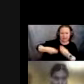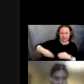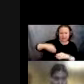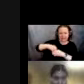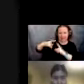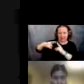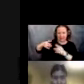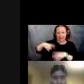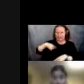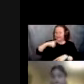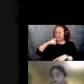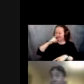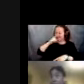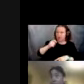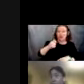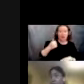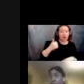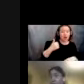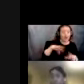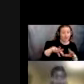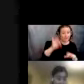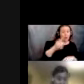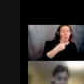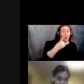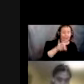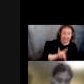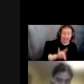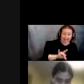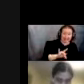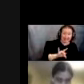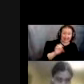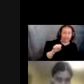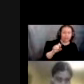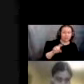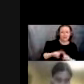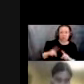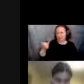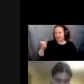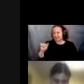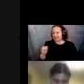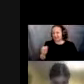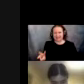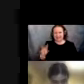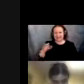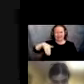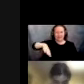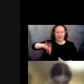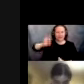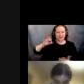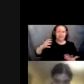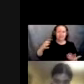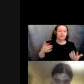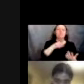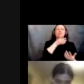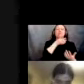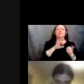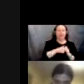I've found families with 1/8. So I would love to know how they did all of that.